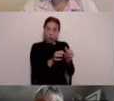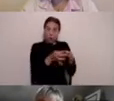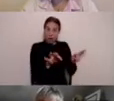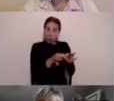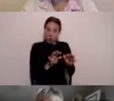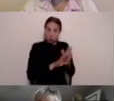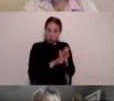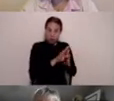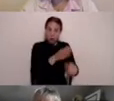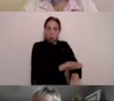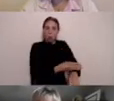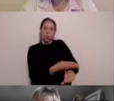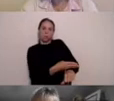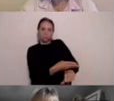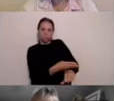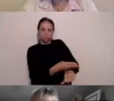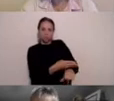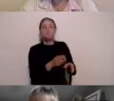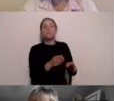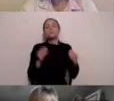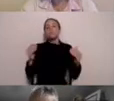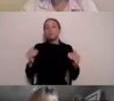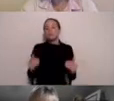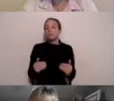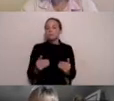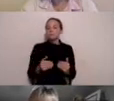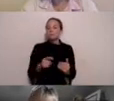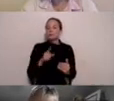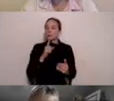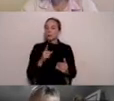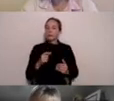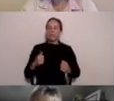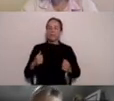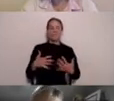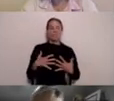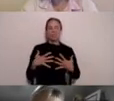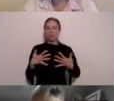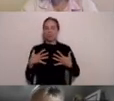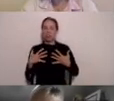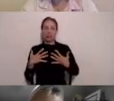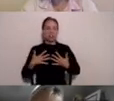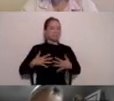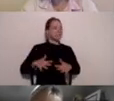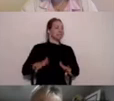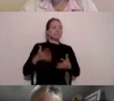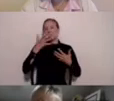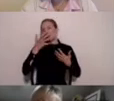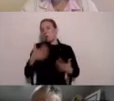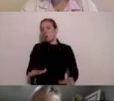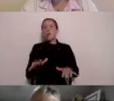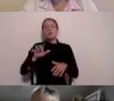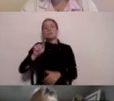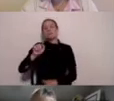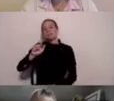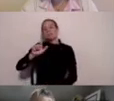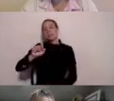home. And then there was just kind of this growing fear and disinterest around teletherapy. Even though the teletherapy services maybe were available,